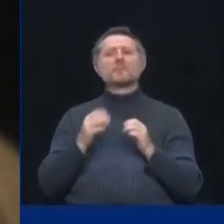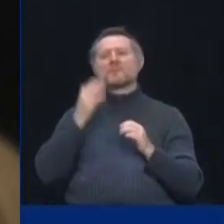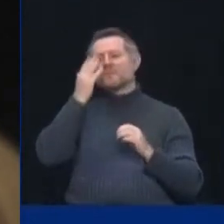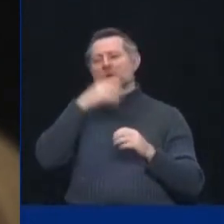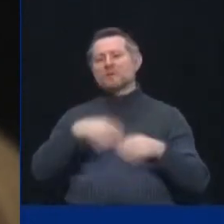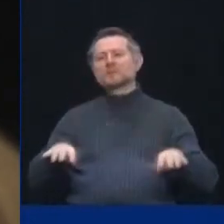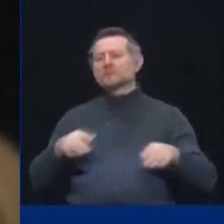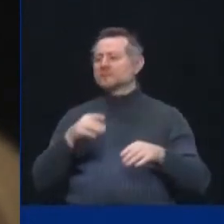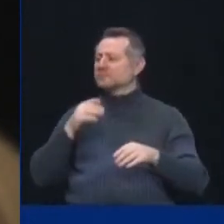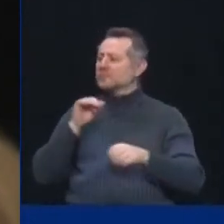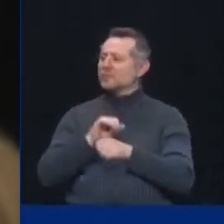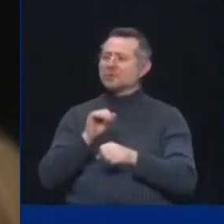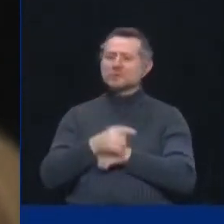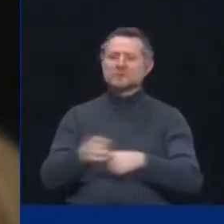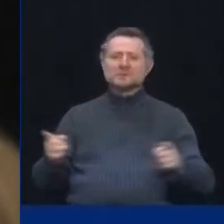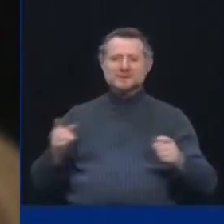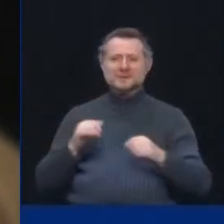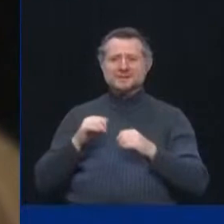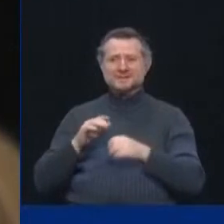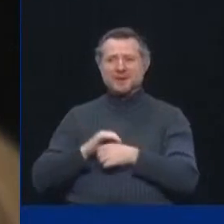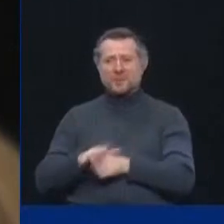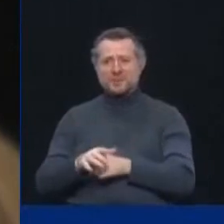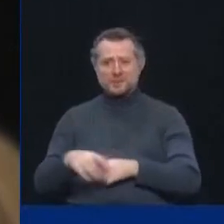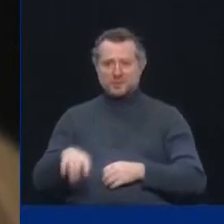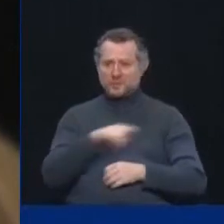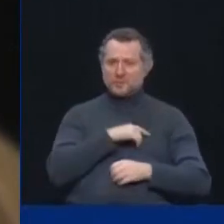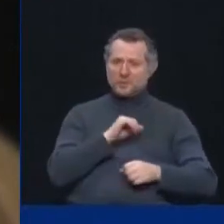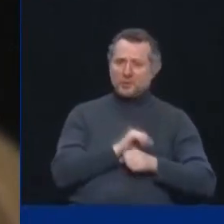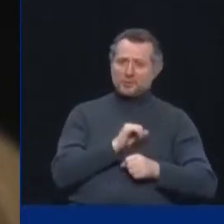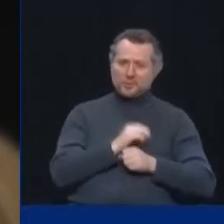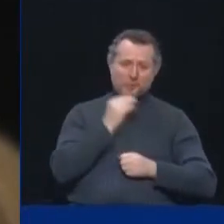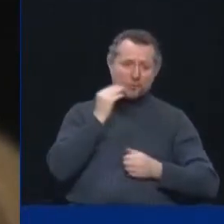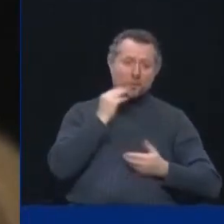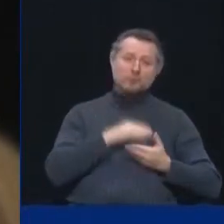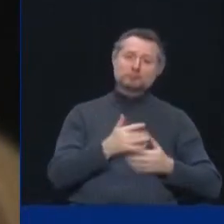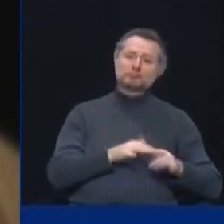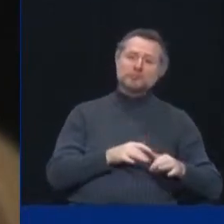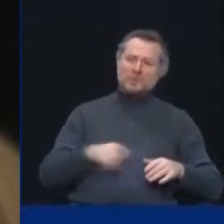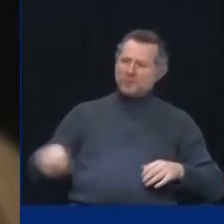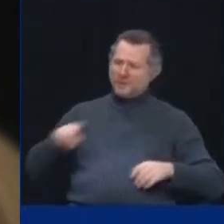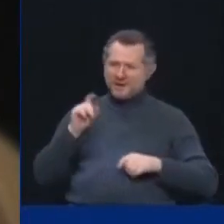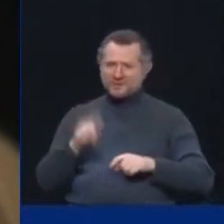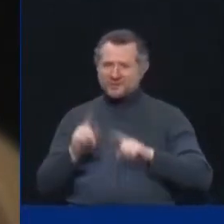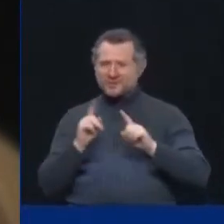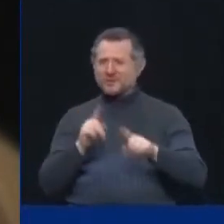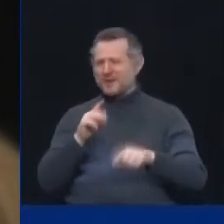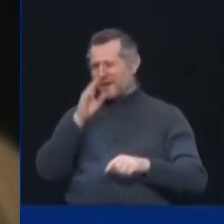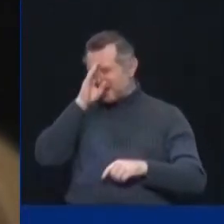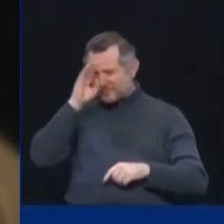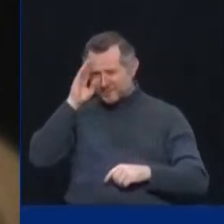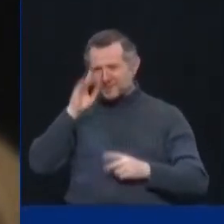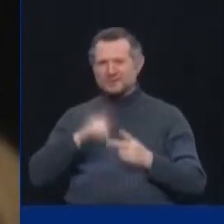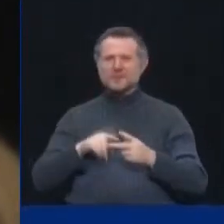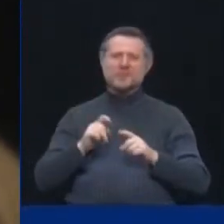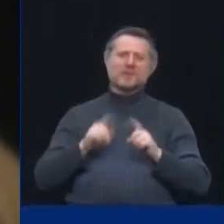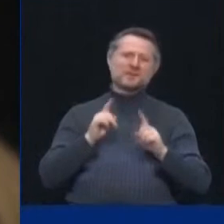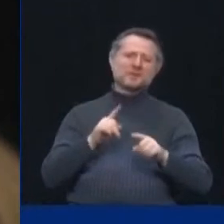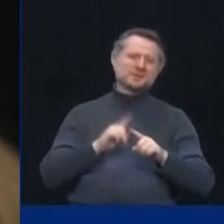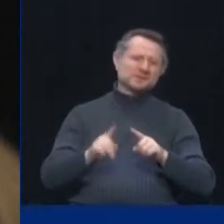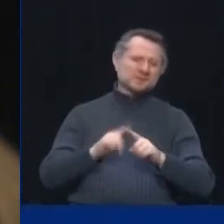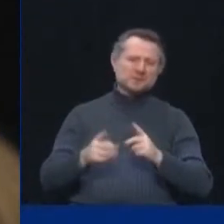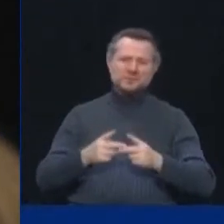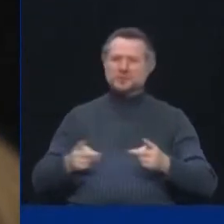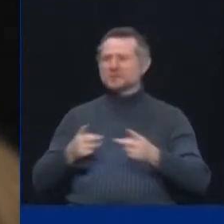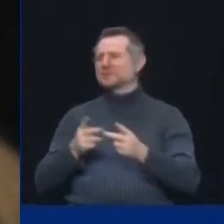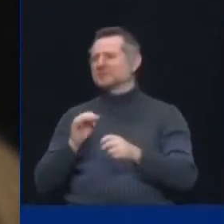when many of us were working remotely, they couldn't work remotely. They had to continue to go into the hospitals. They had to continue to go into these locations that were essential,